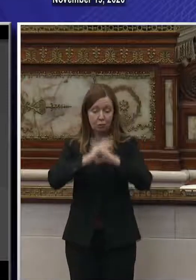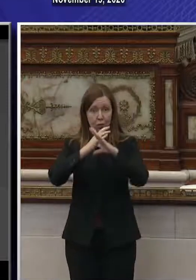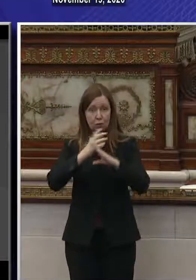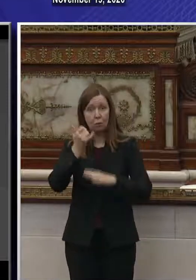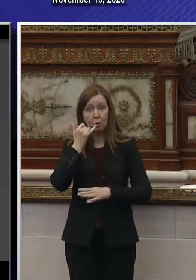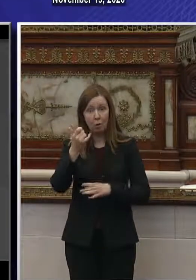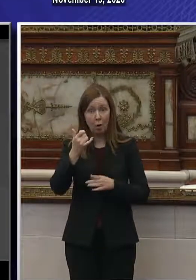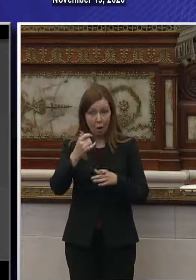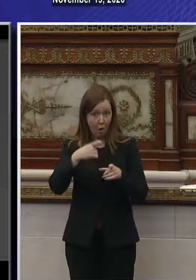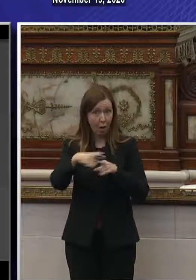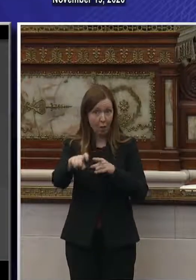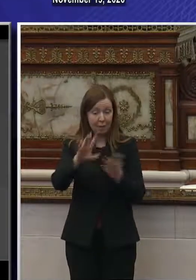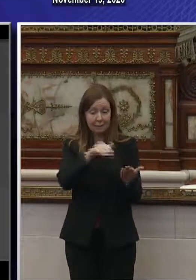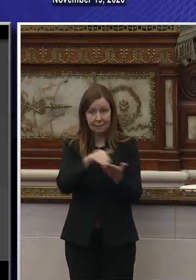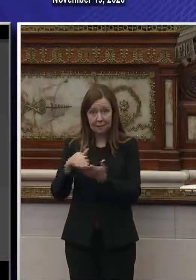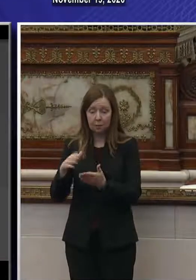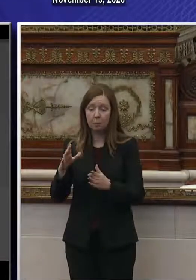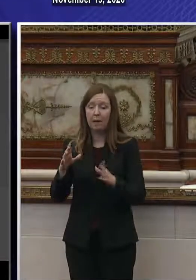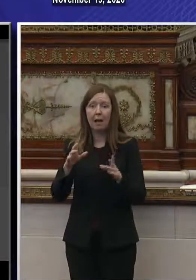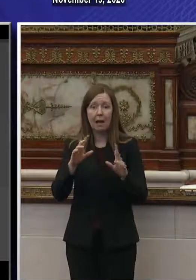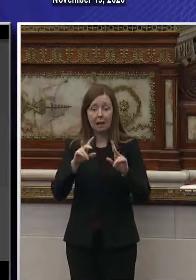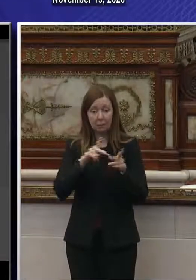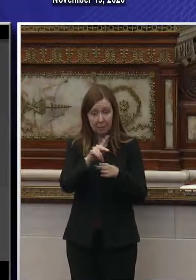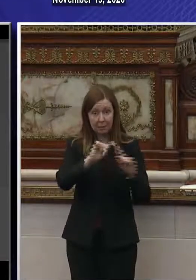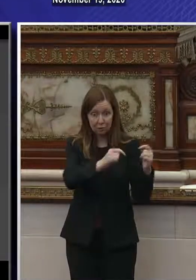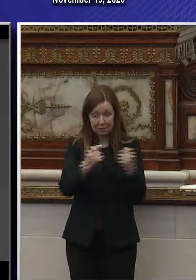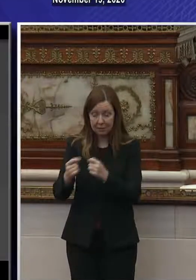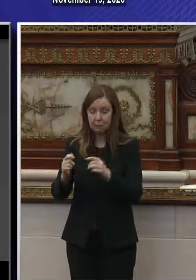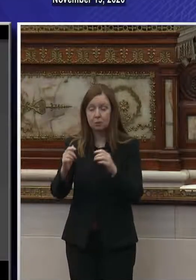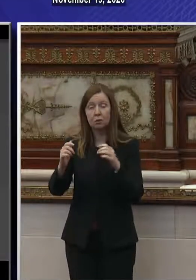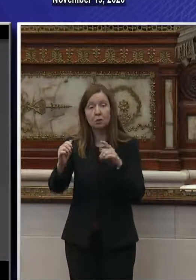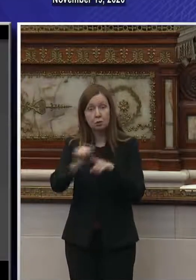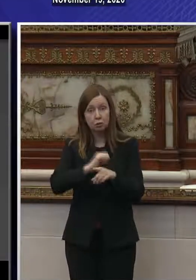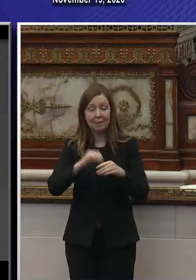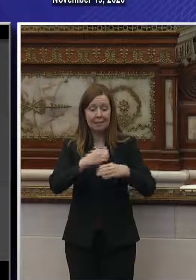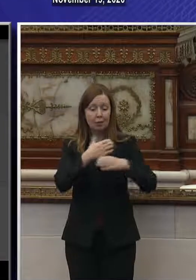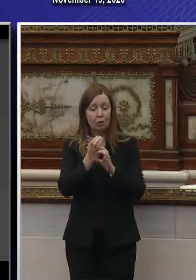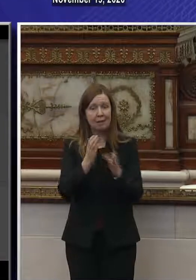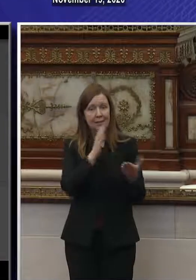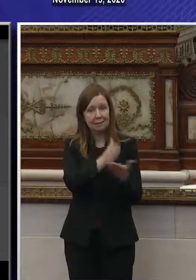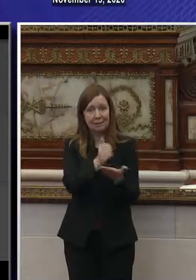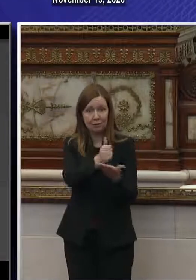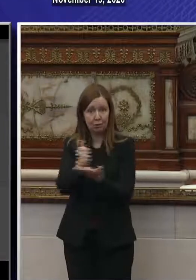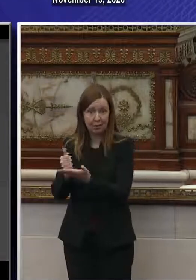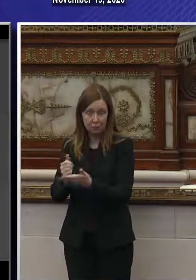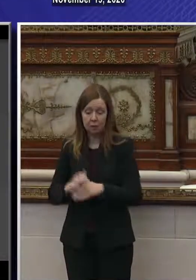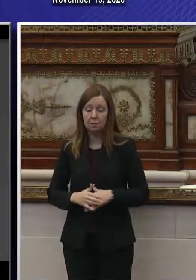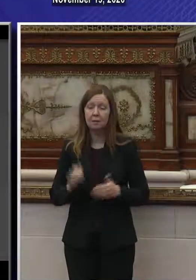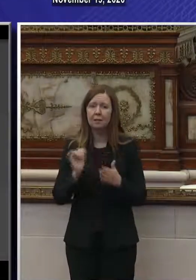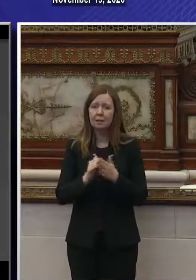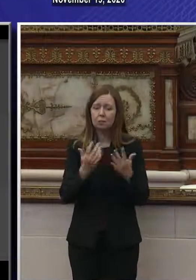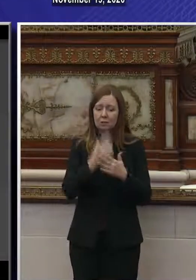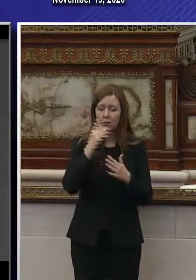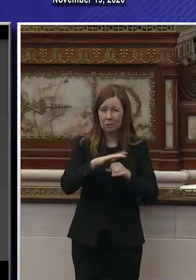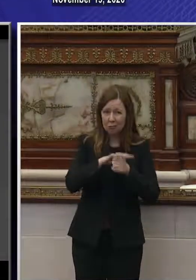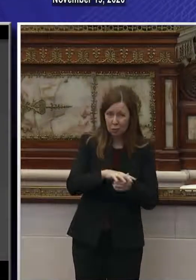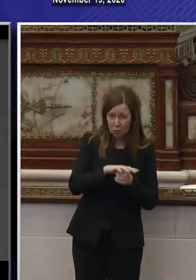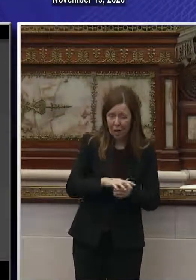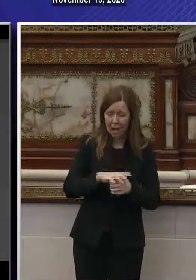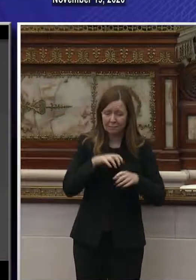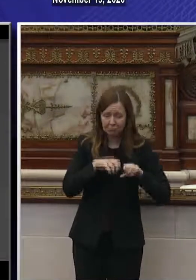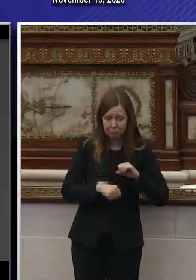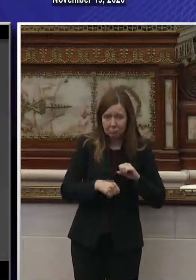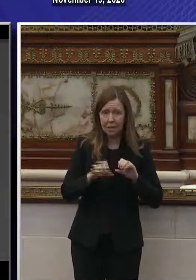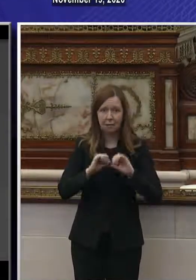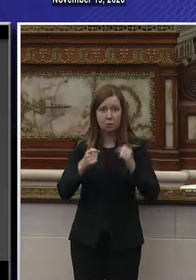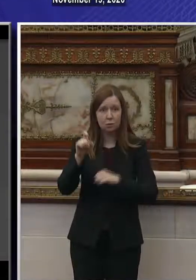powered by interprofessional teams trained in the tenets of crisis intervention. The SNRT screens for distress and social needs,